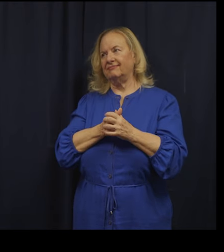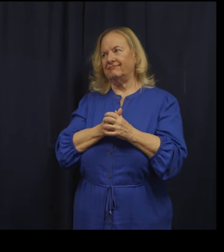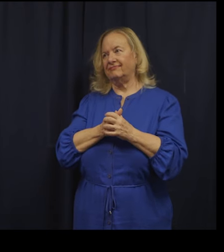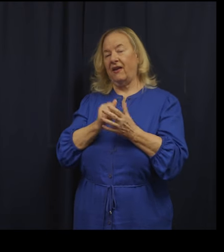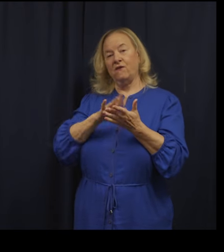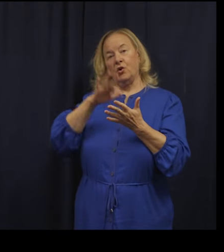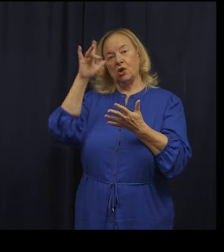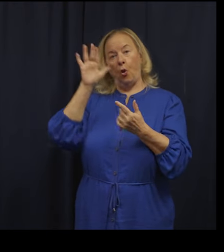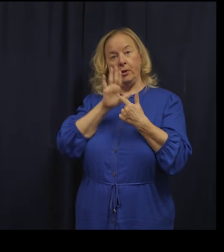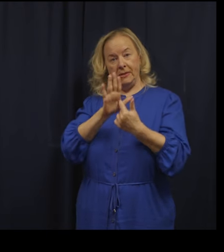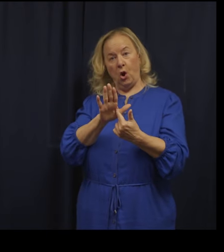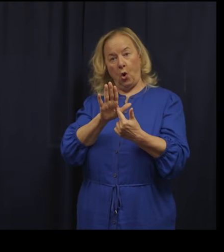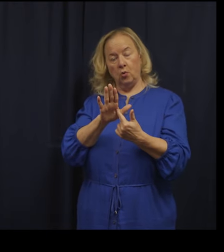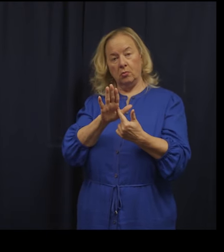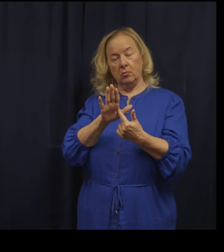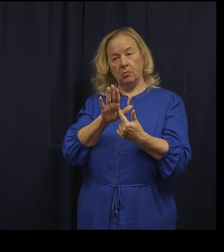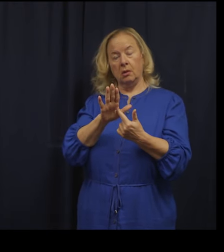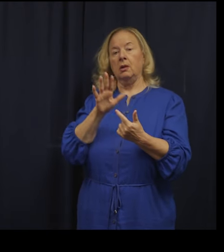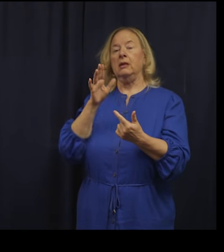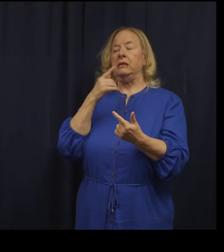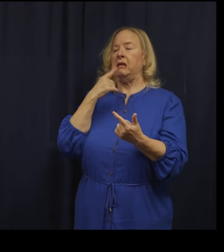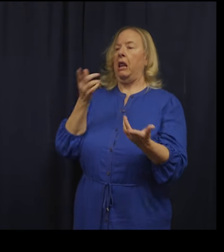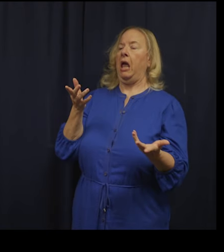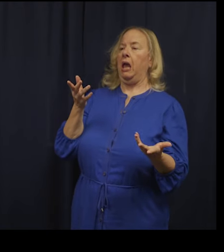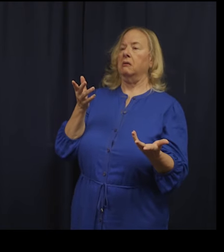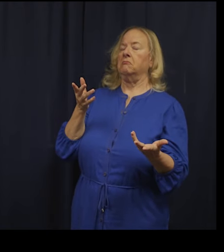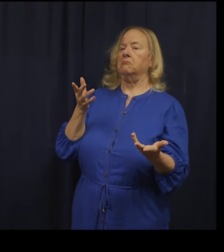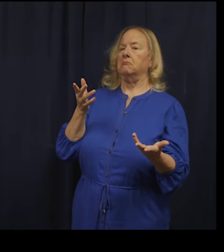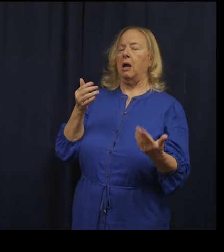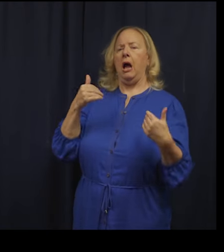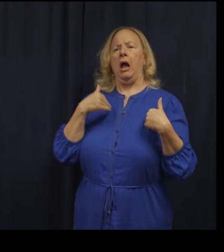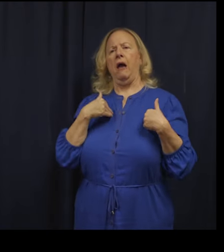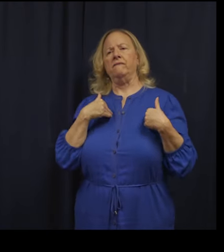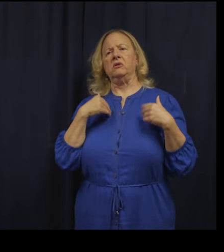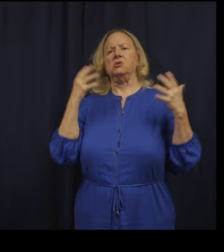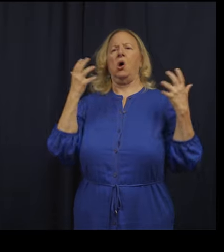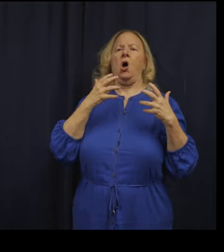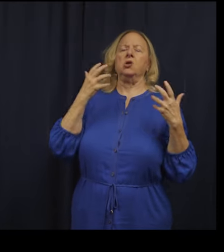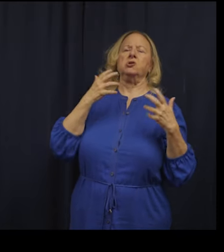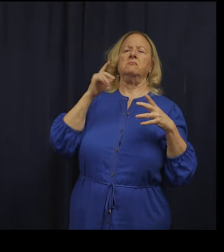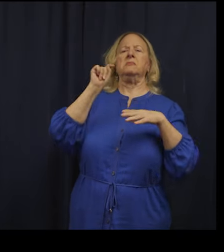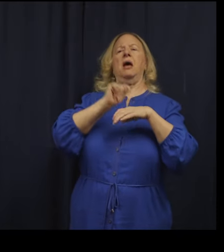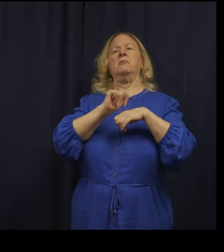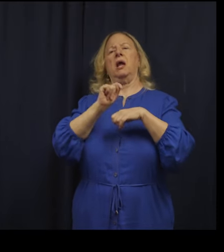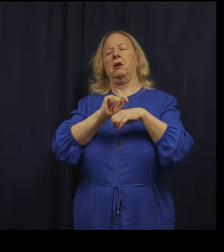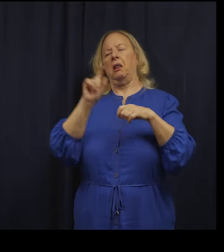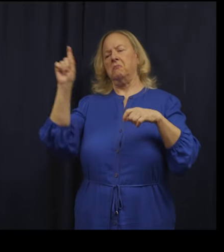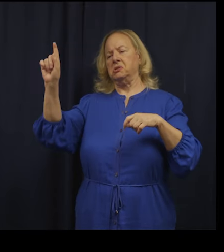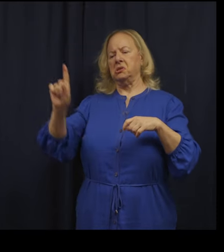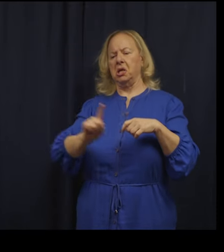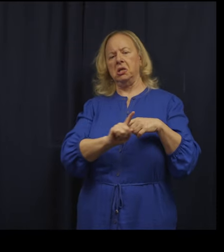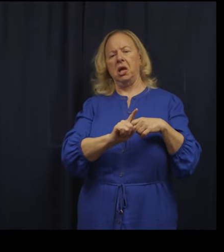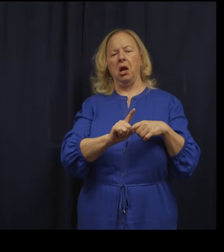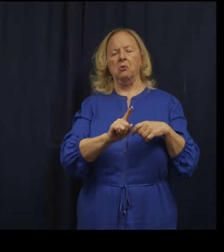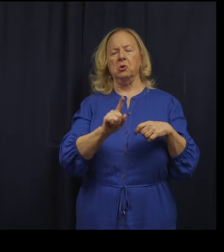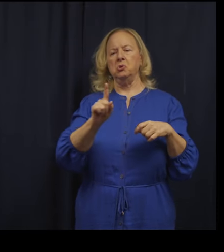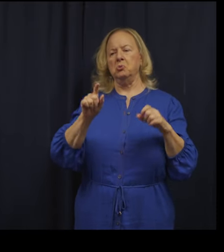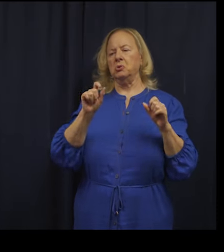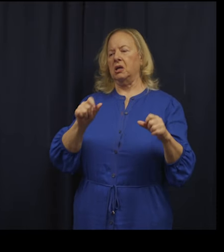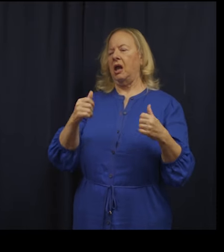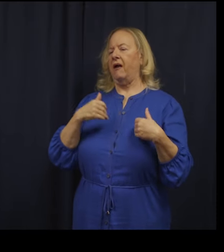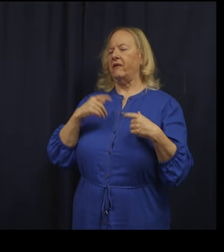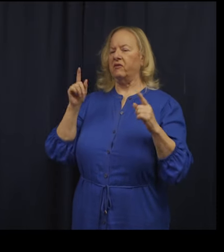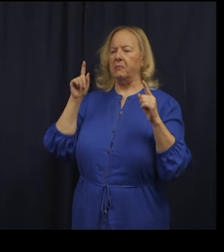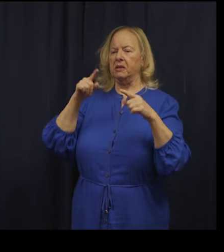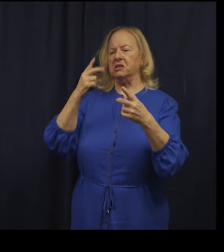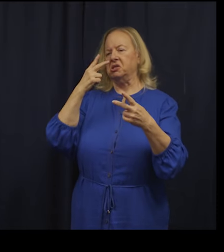for his glory to be revealed? He could have done that. He could have said, hey, I have this awesome tabernacle I'm going to send down, and you can everybody come